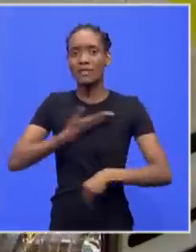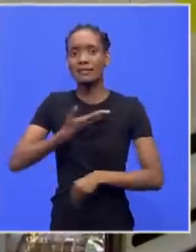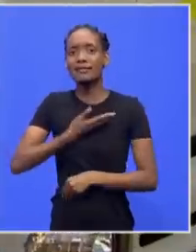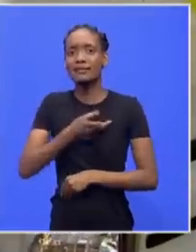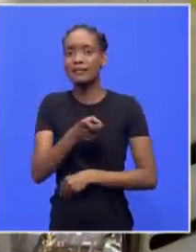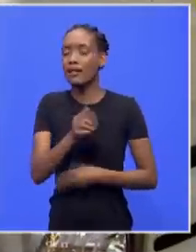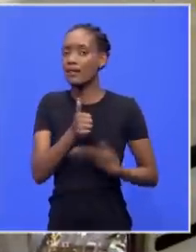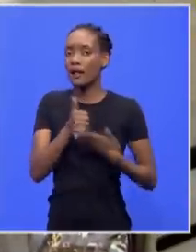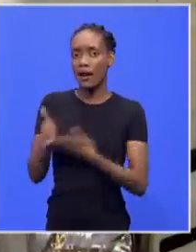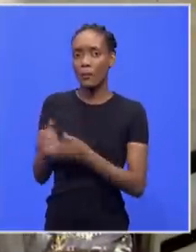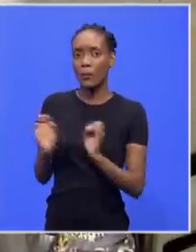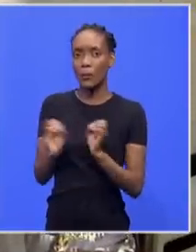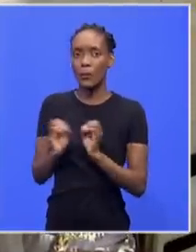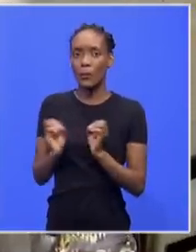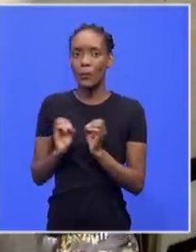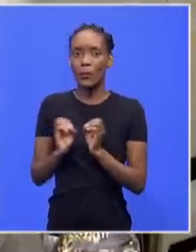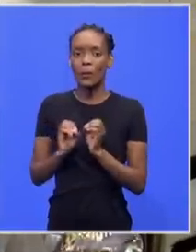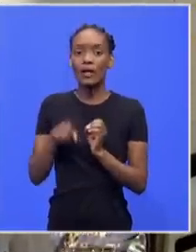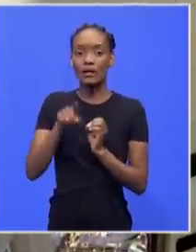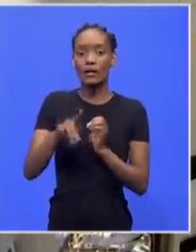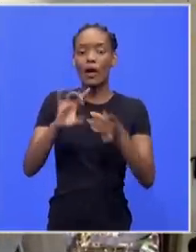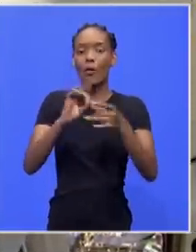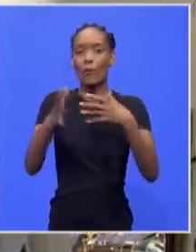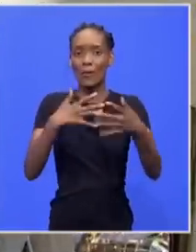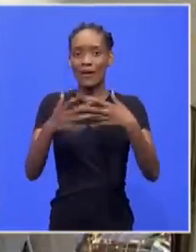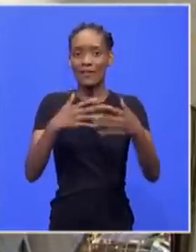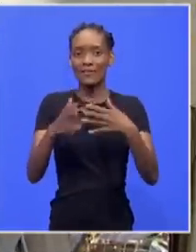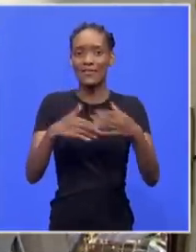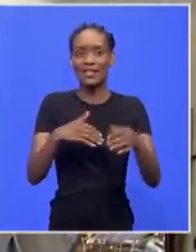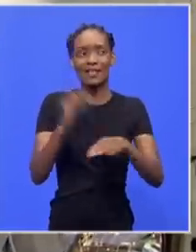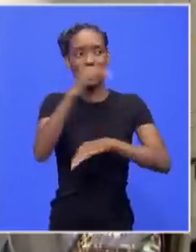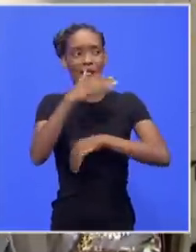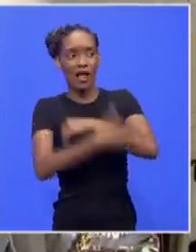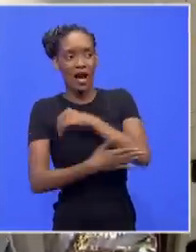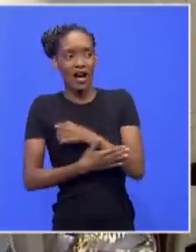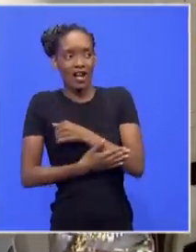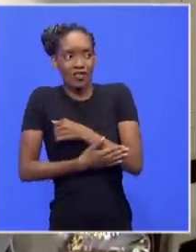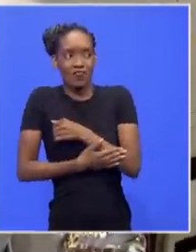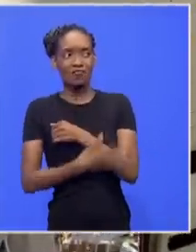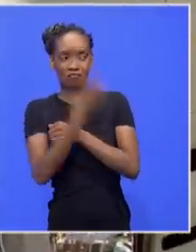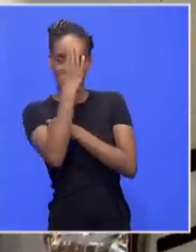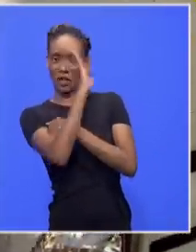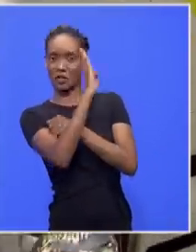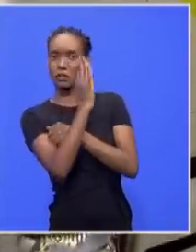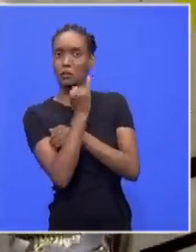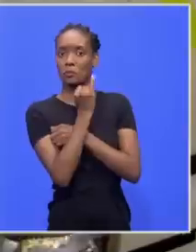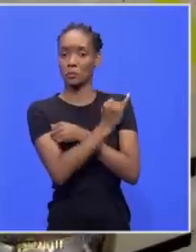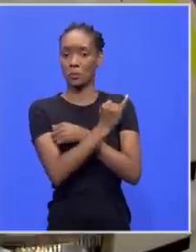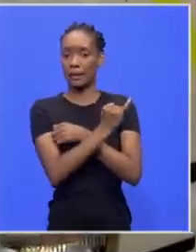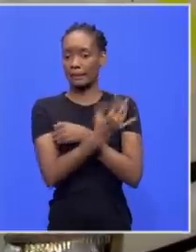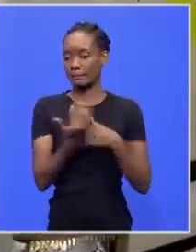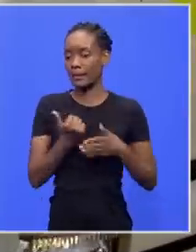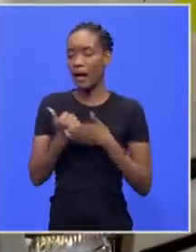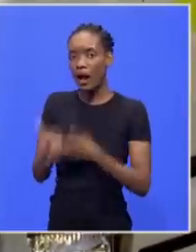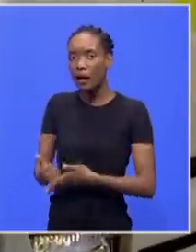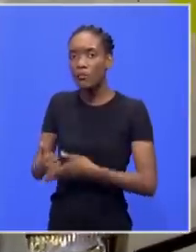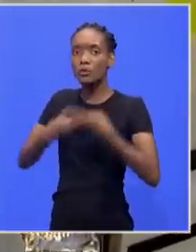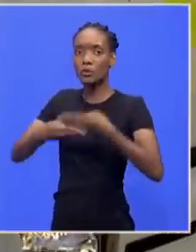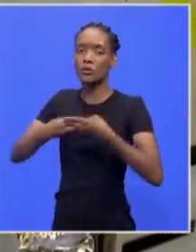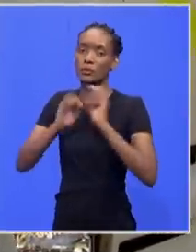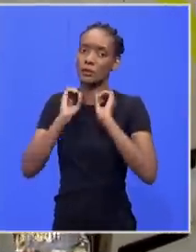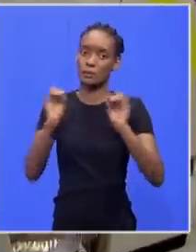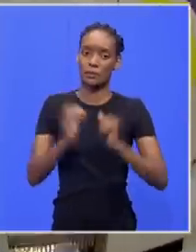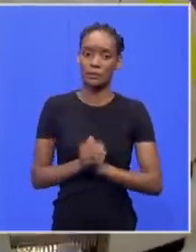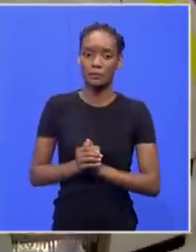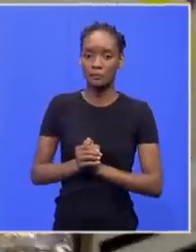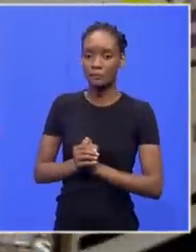There's a xenophobic attitude from Home Affairs as well, that is definitely preventing these people to get their documents in order. The